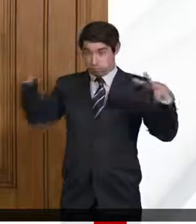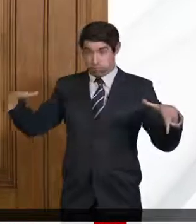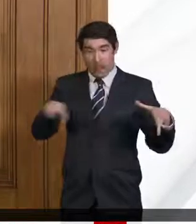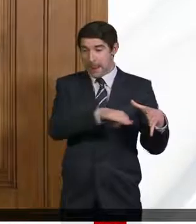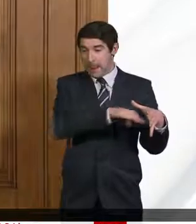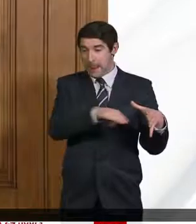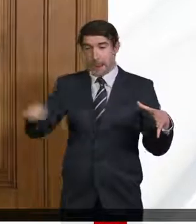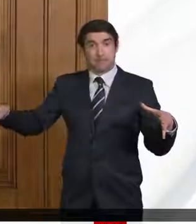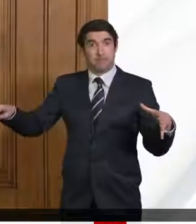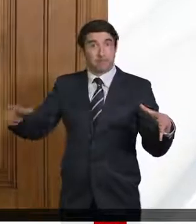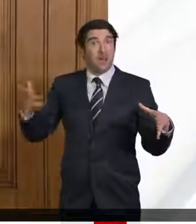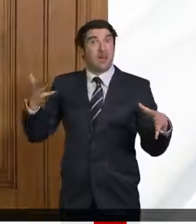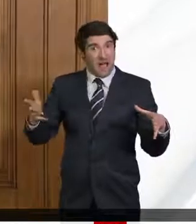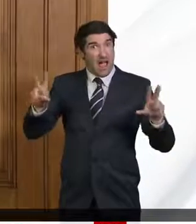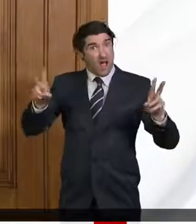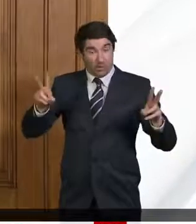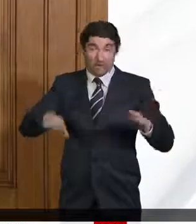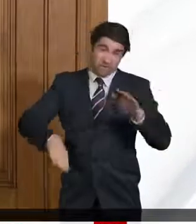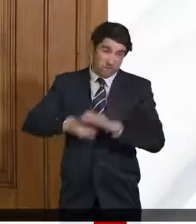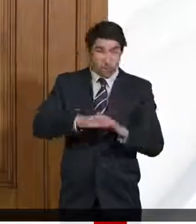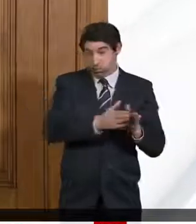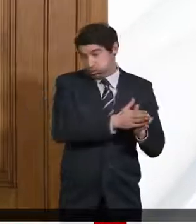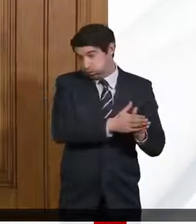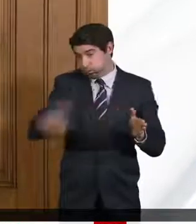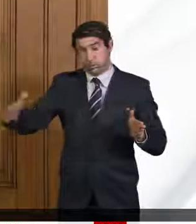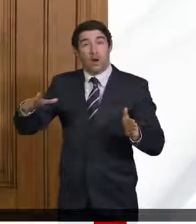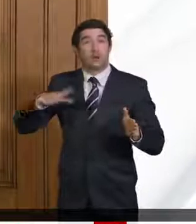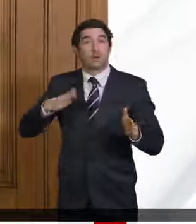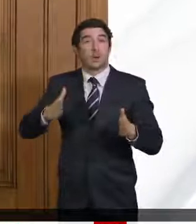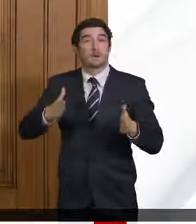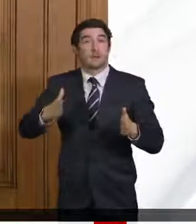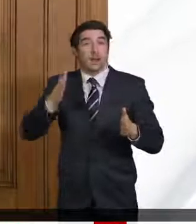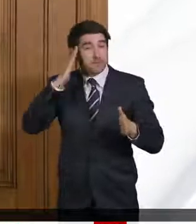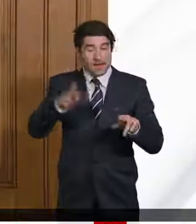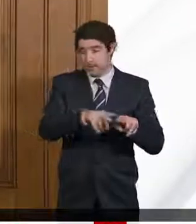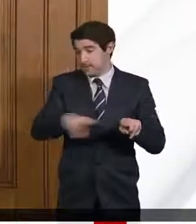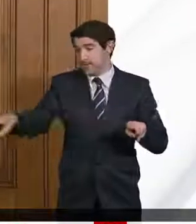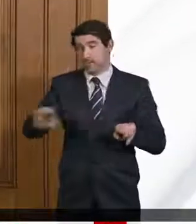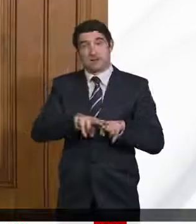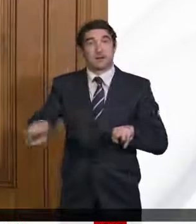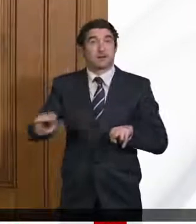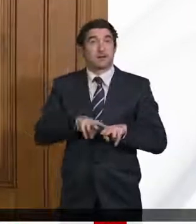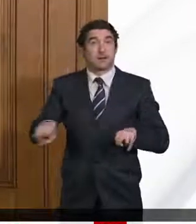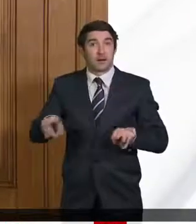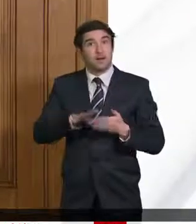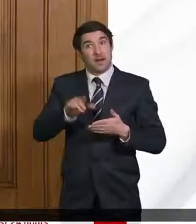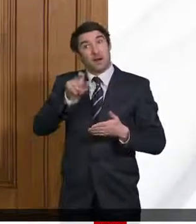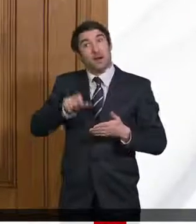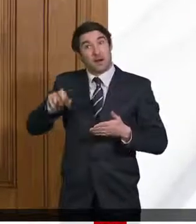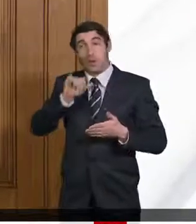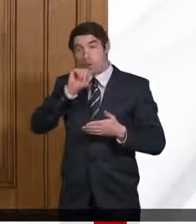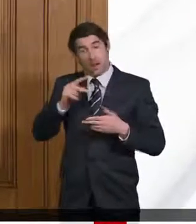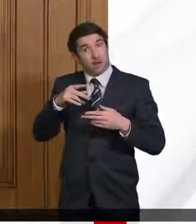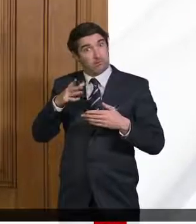hospital that will be ready to take patients later this week. But as we have repeatedly said, and as you have just heard,